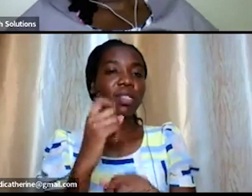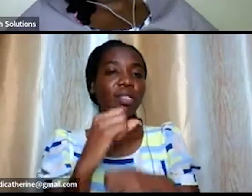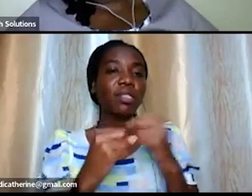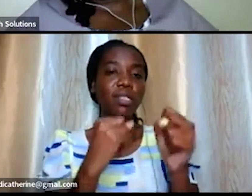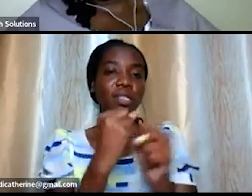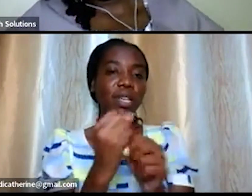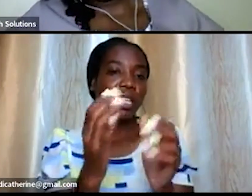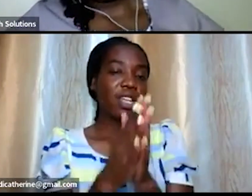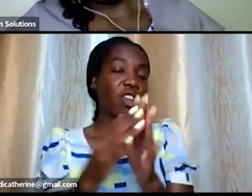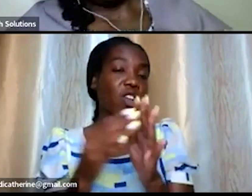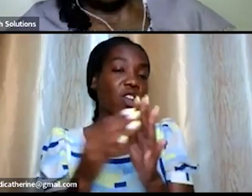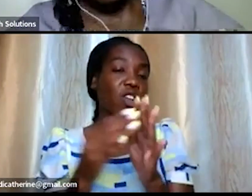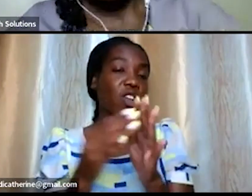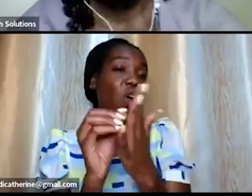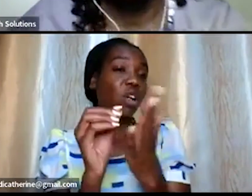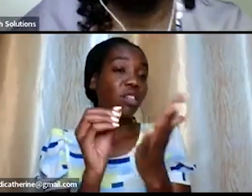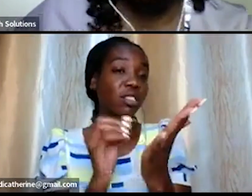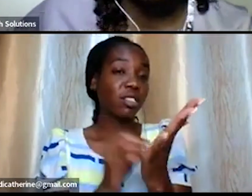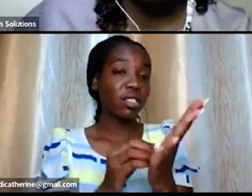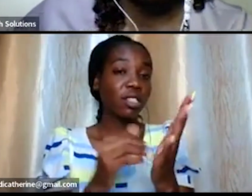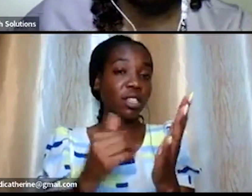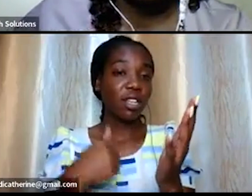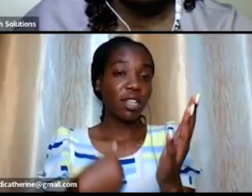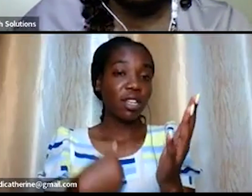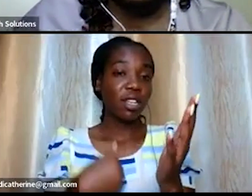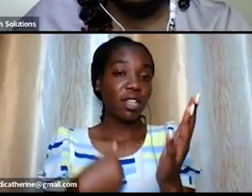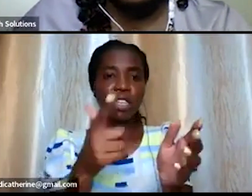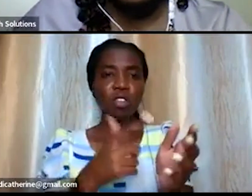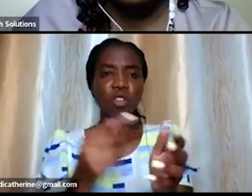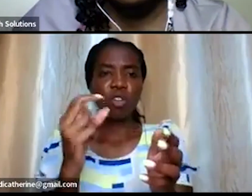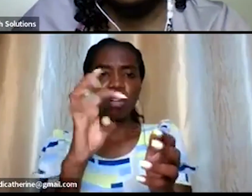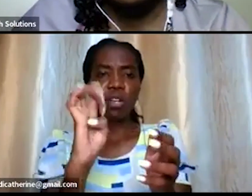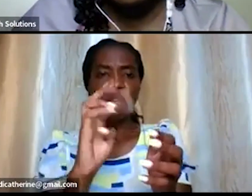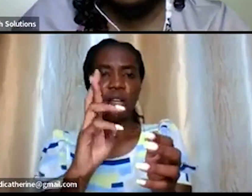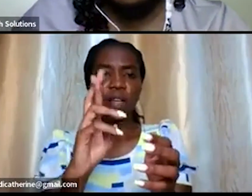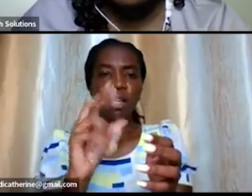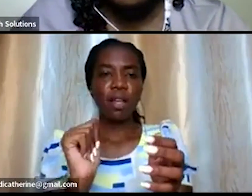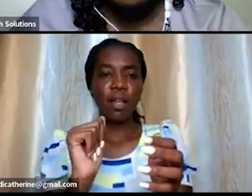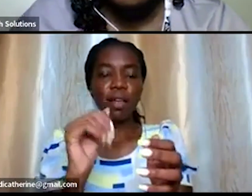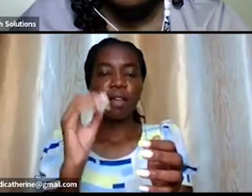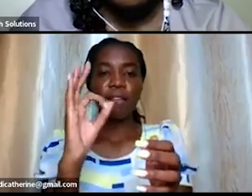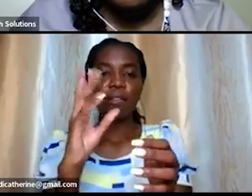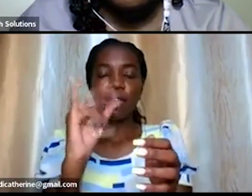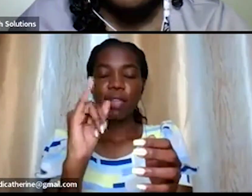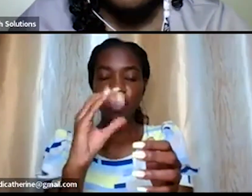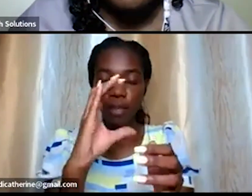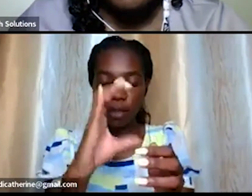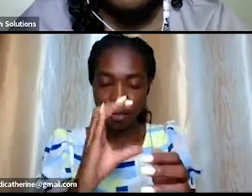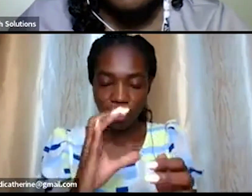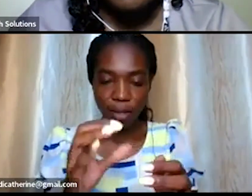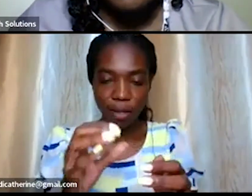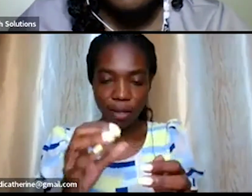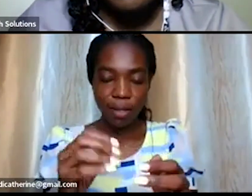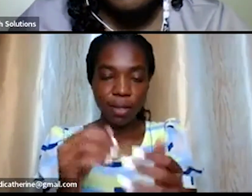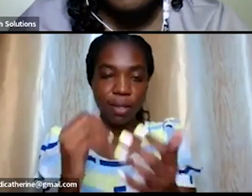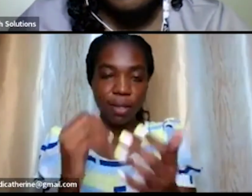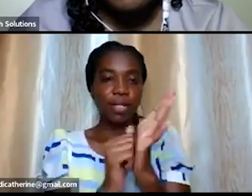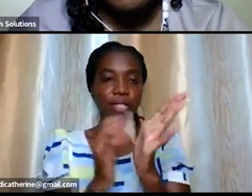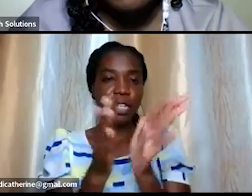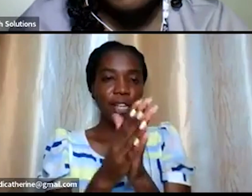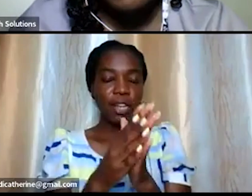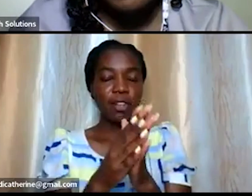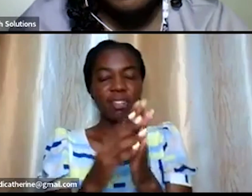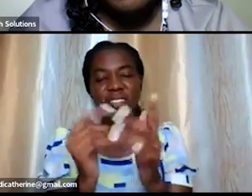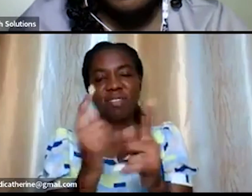the content is robust, it's video, it's graphic, it's animated, it's interesting, it's everything, it's text, all right? Pictures and so